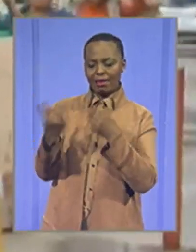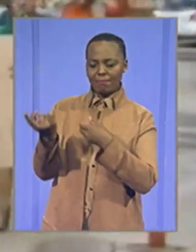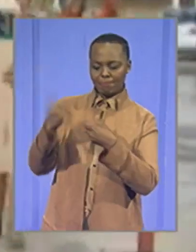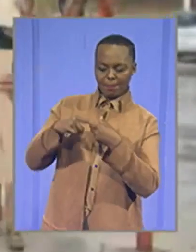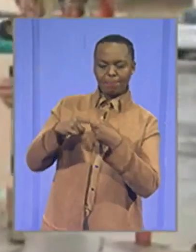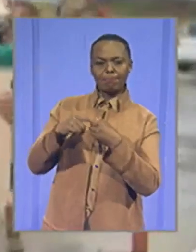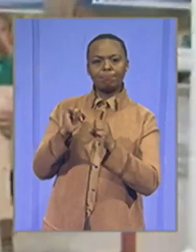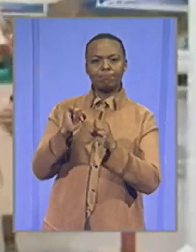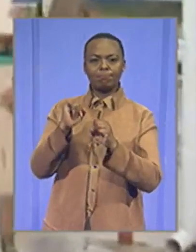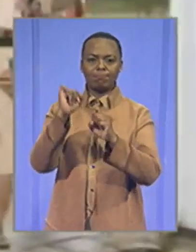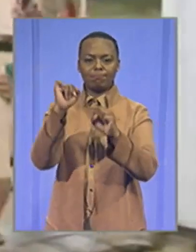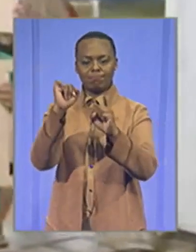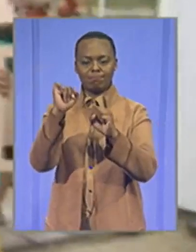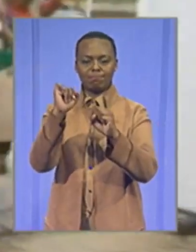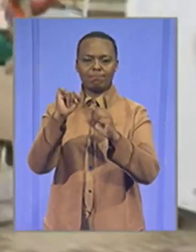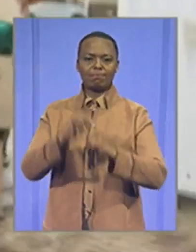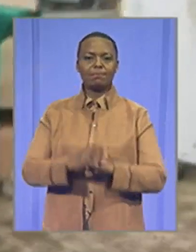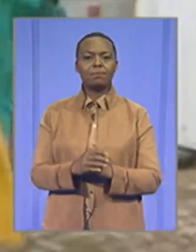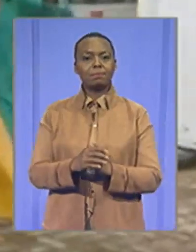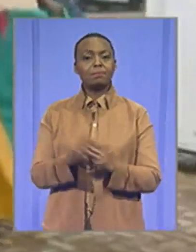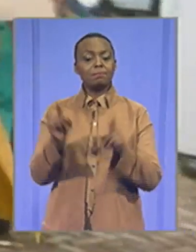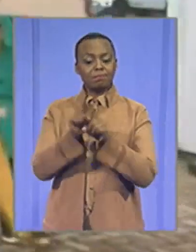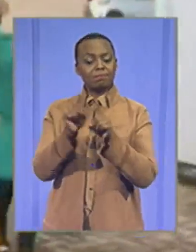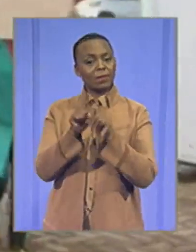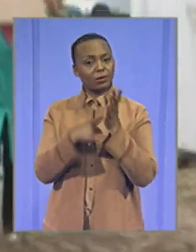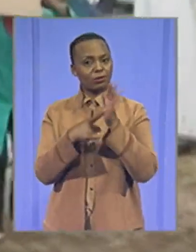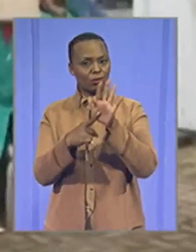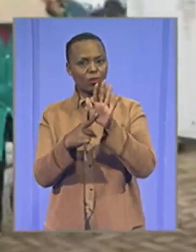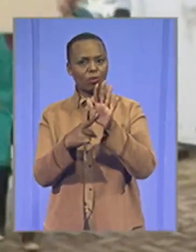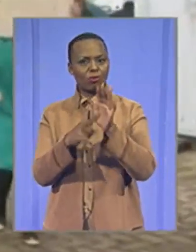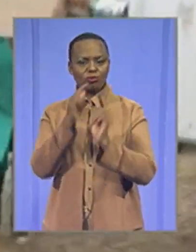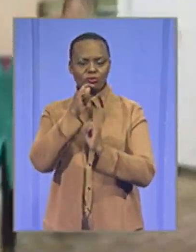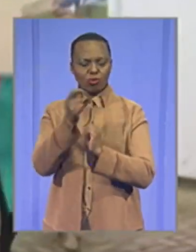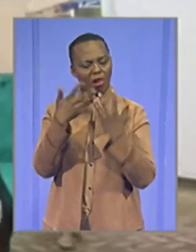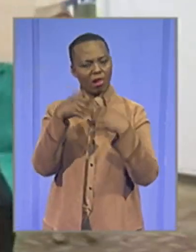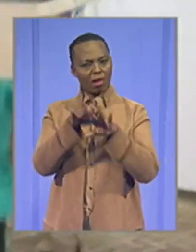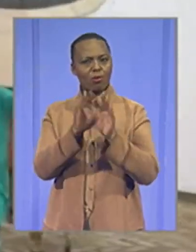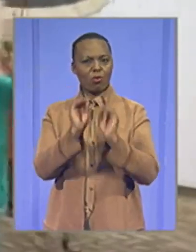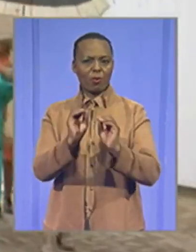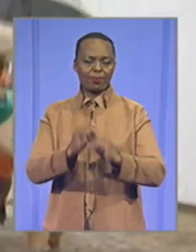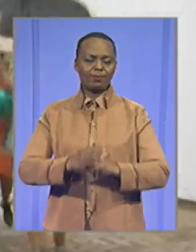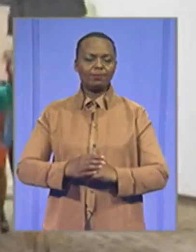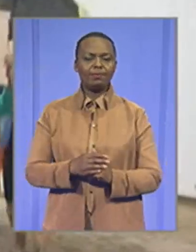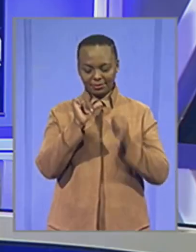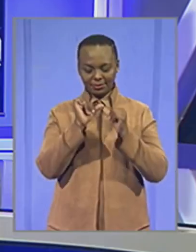ba tseye karolo mo ditshupetsong le go bontsha fa ba le seopo sengwe.